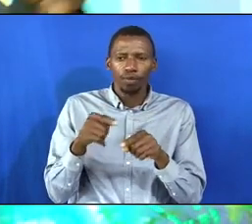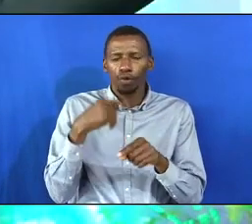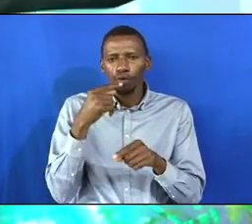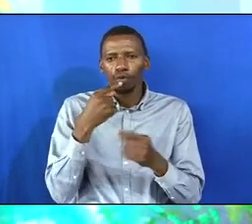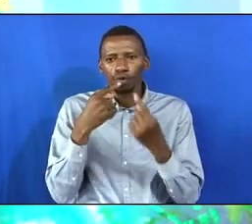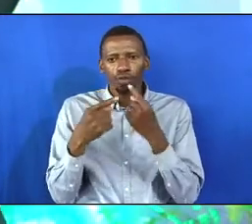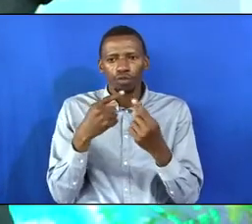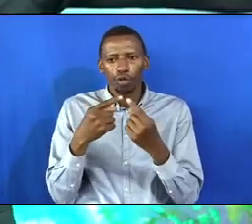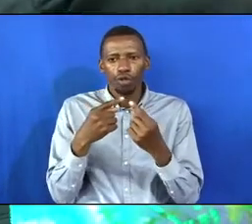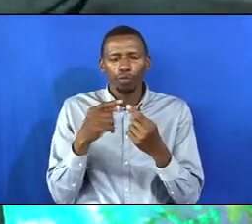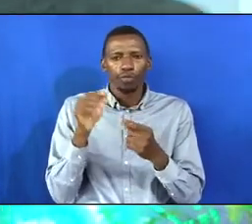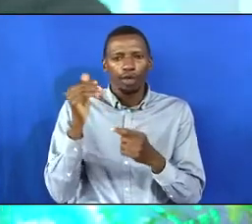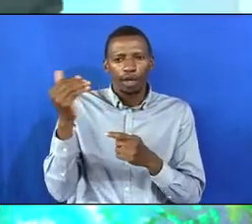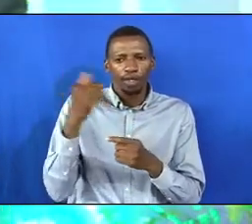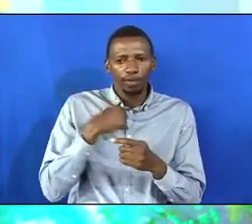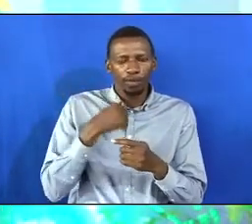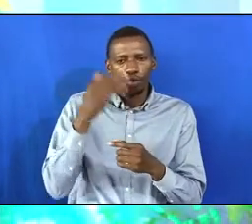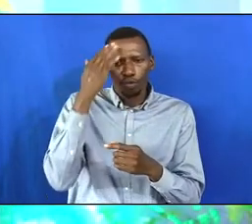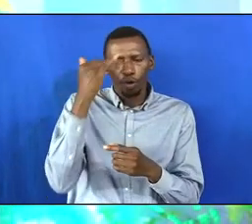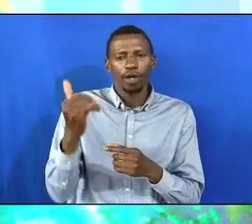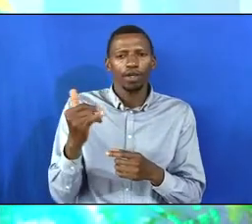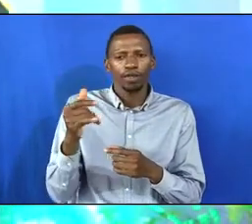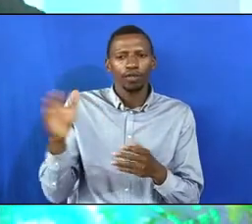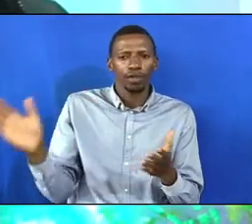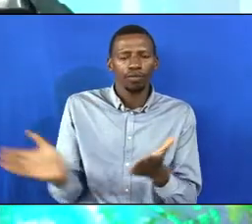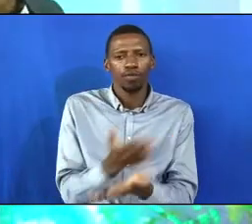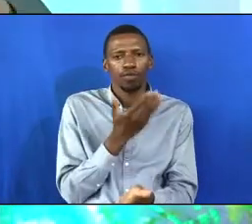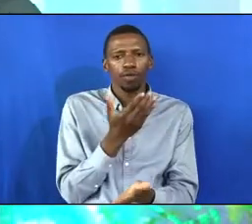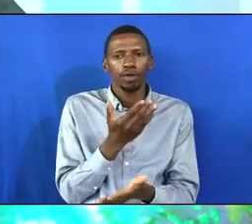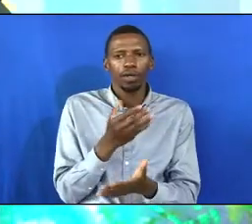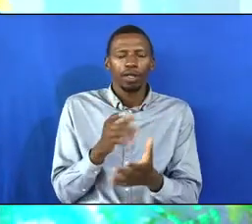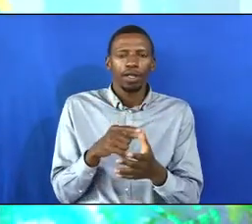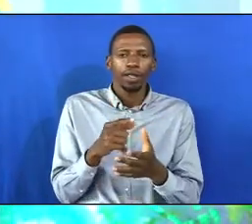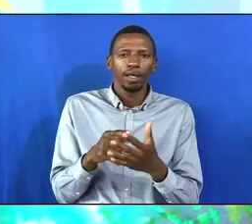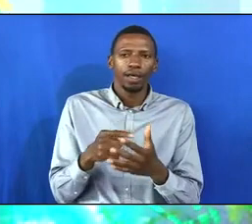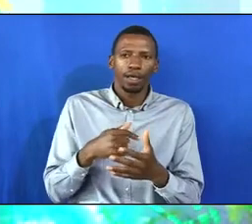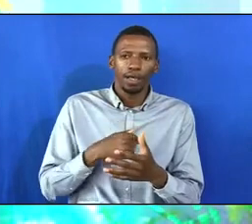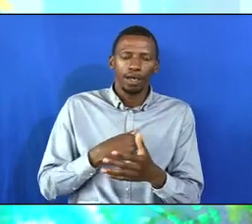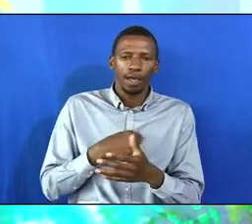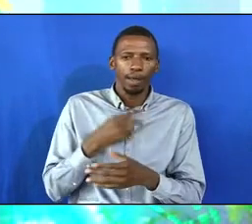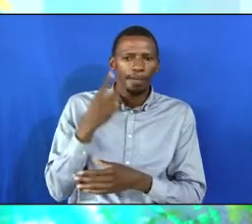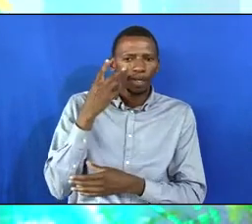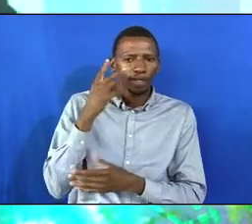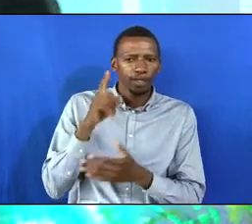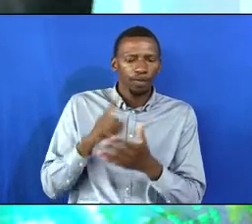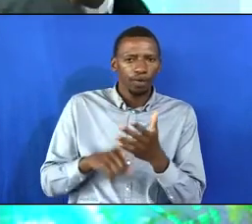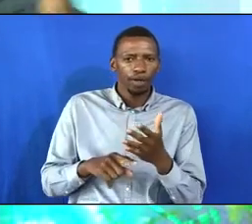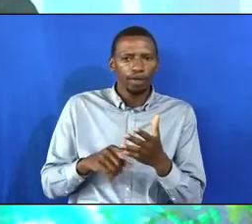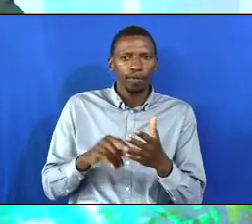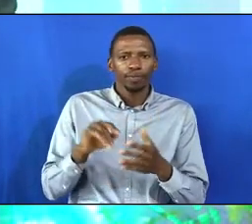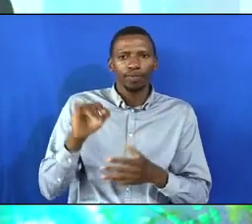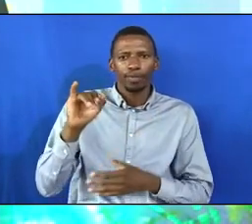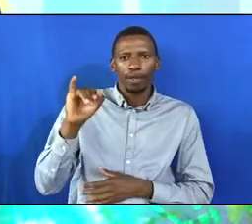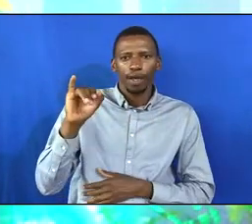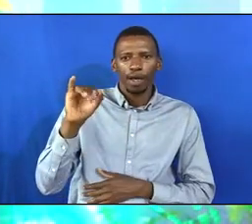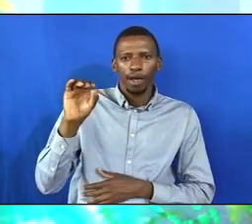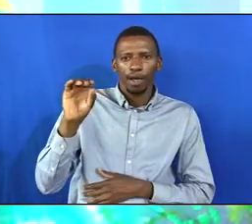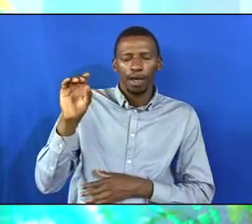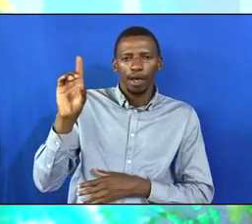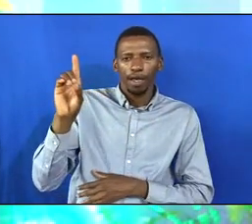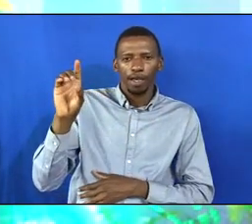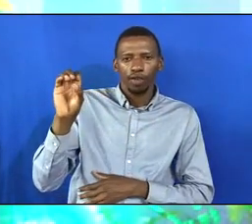say, why did you remove the idols? You are going to face it. That is when I recognize idolatry is connected with